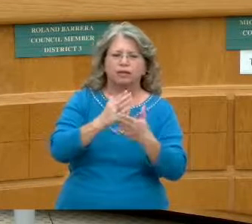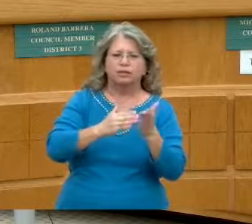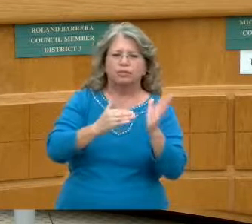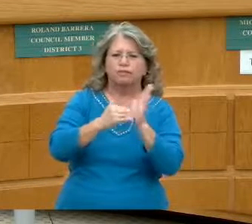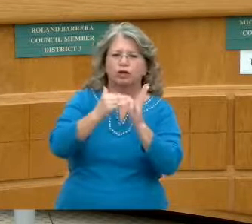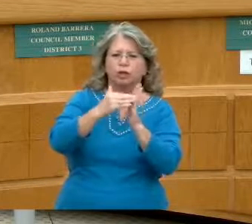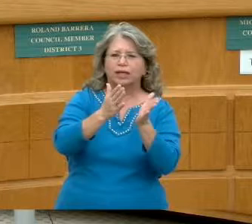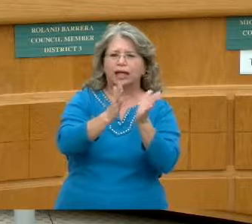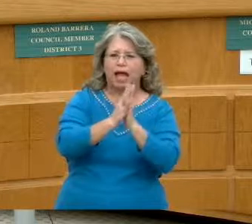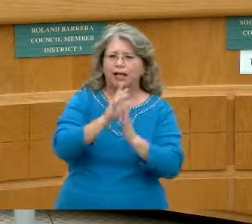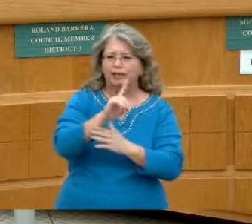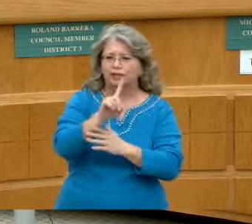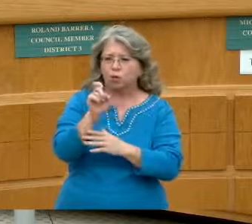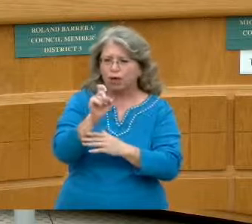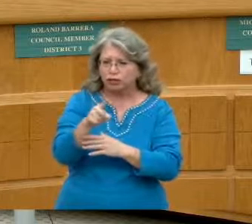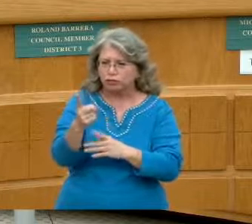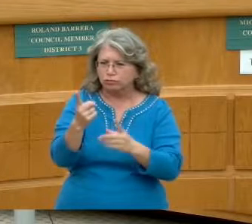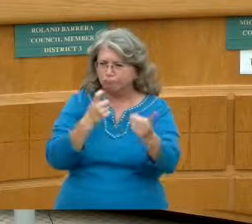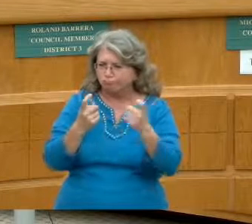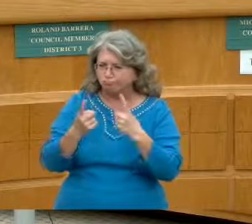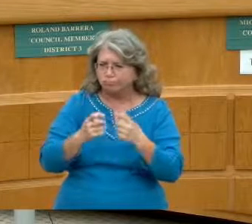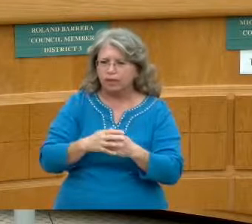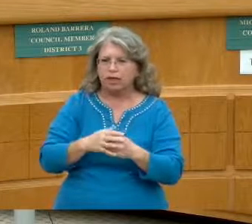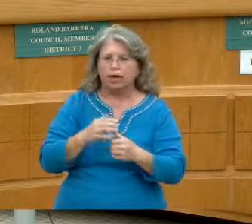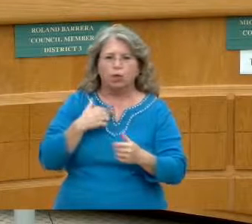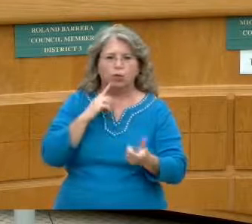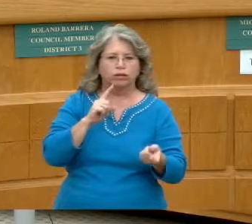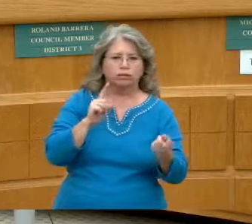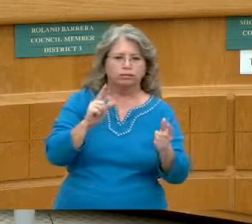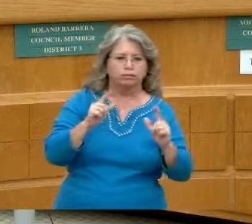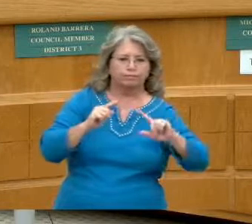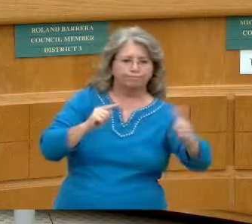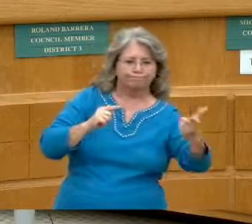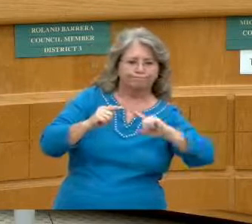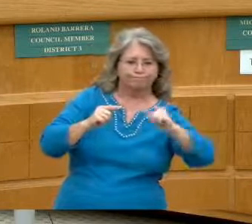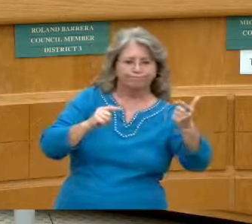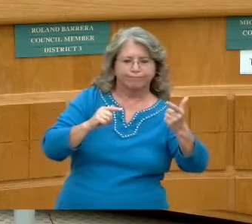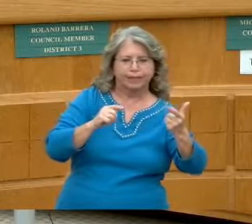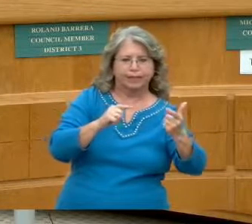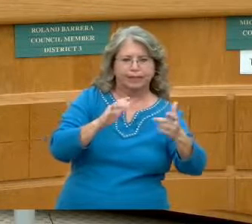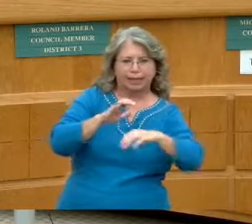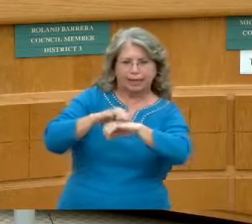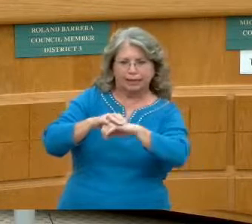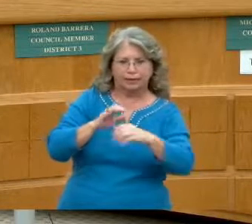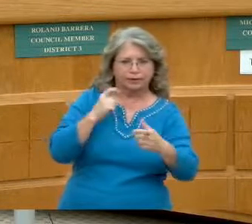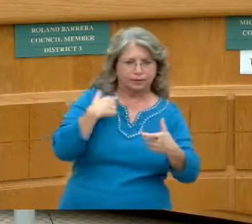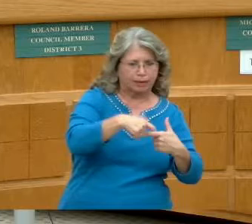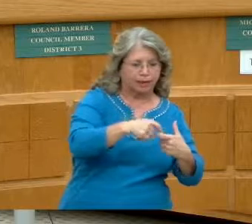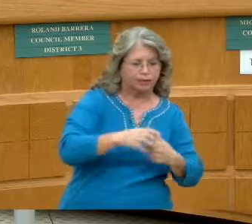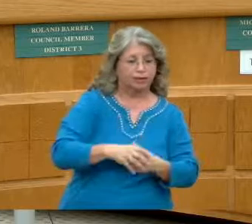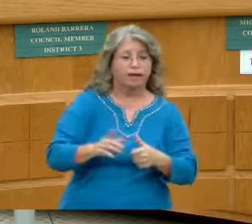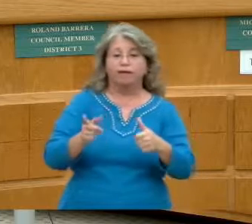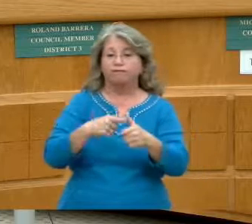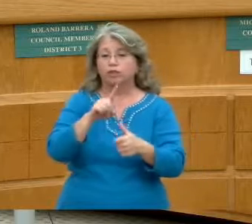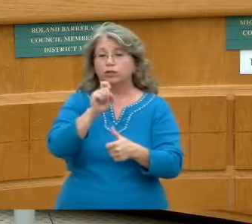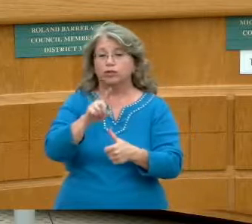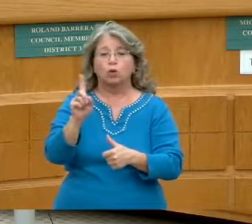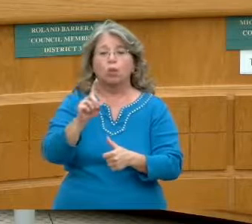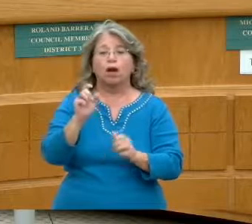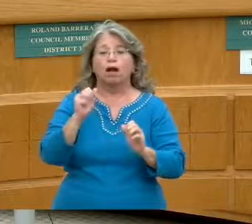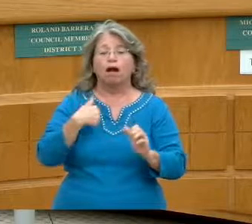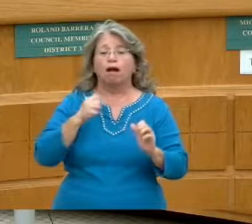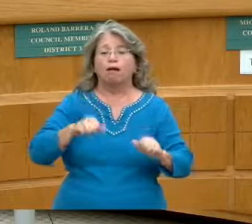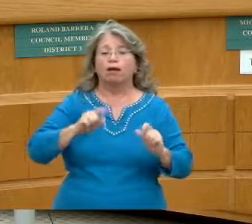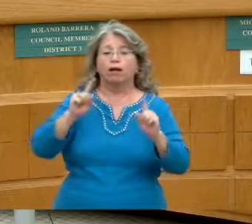are going to go back and forth between English and Spanish. So the first question is, where can I go to get tested for